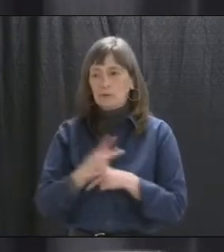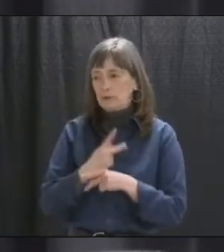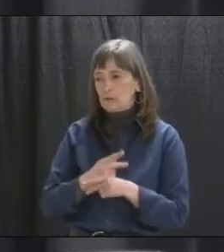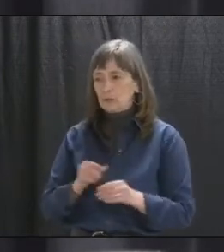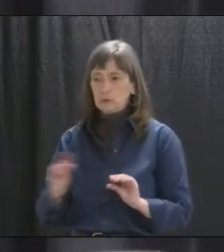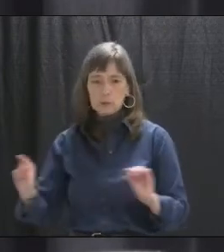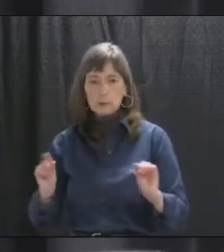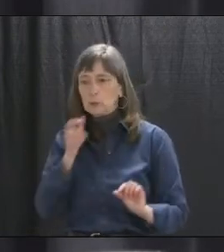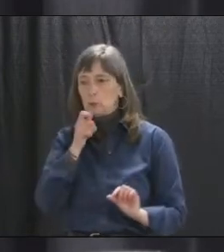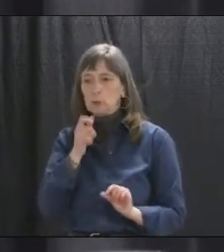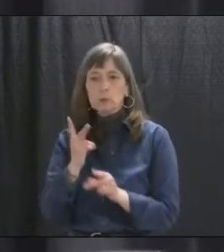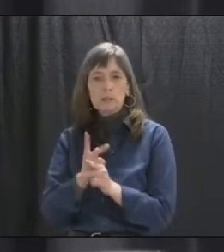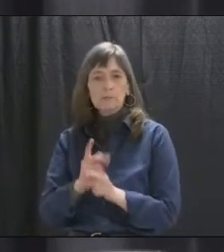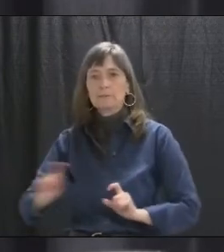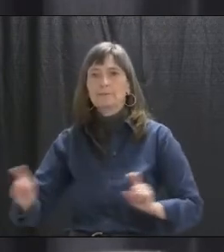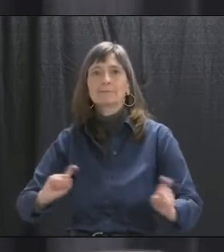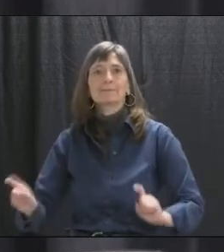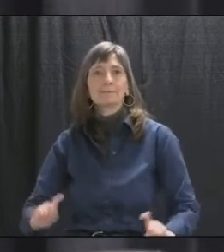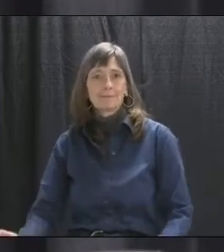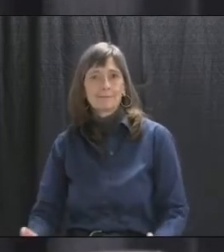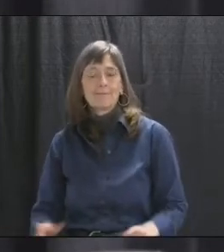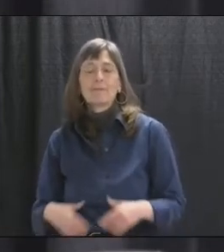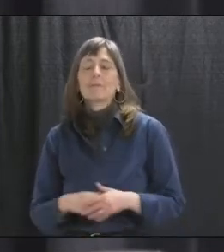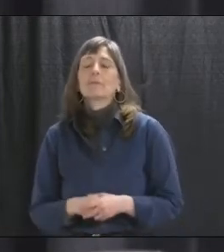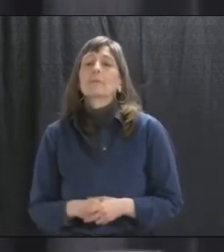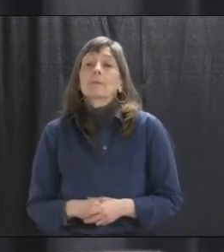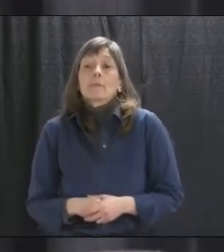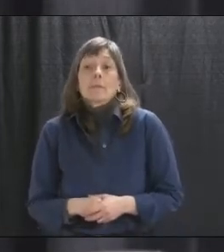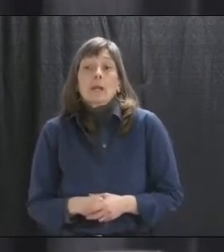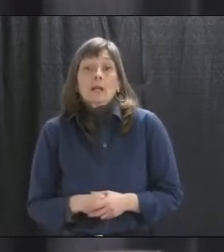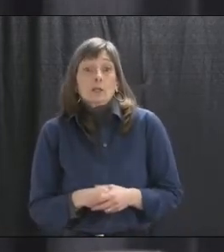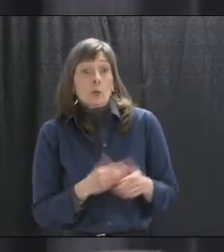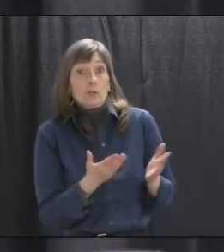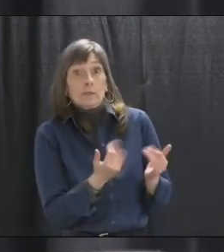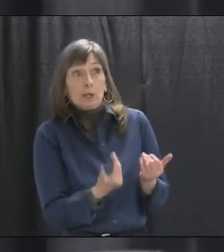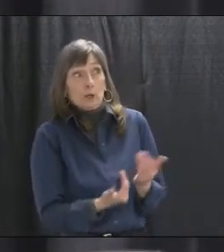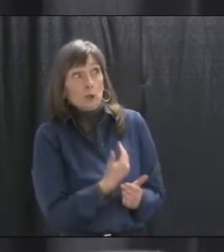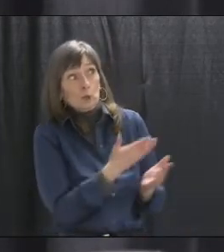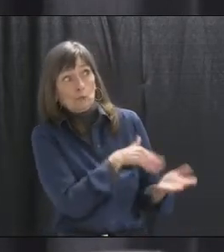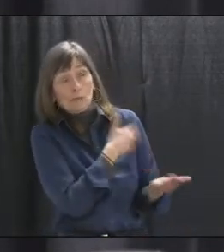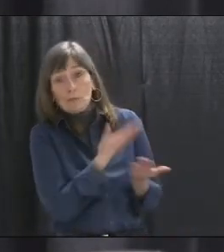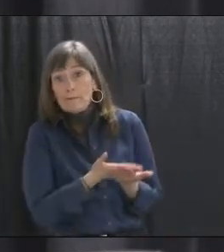ration. So in terms of expecting material,